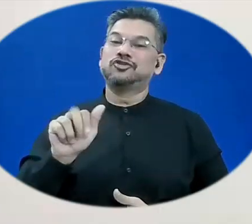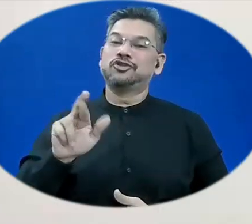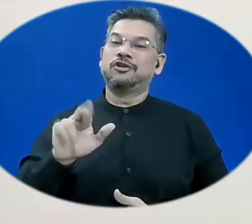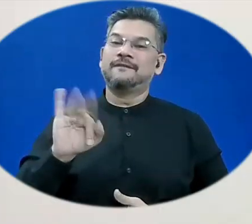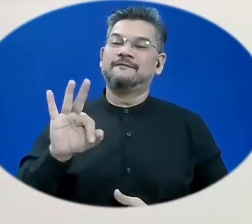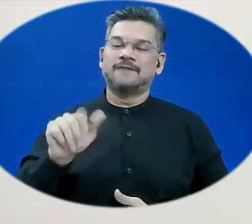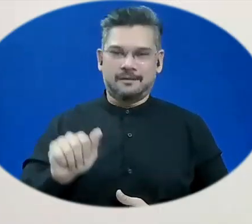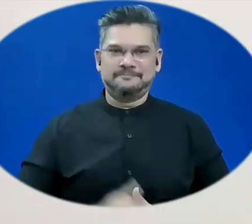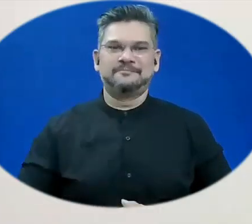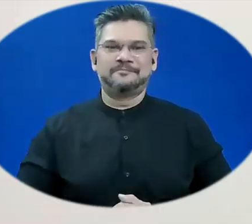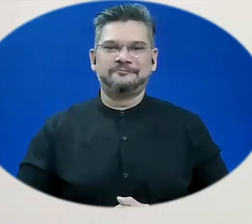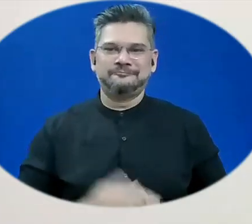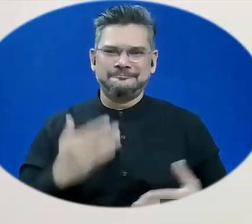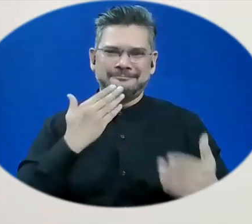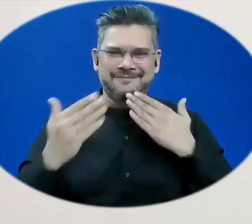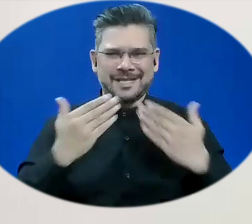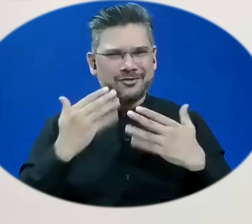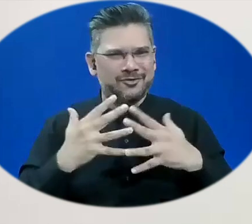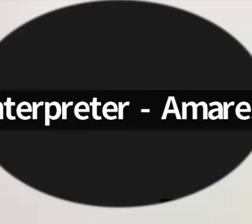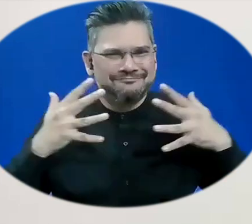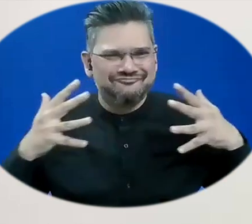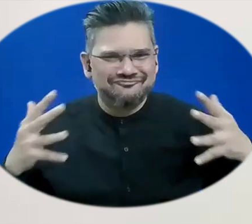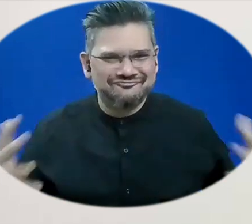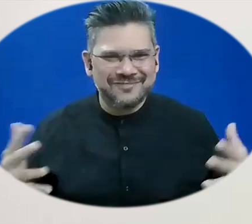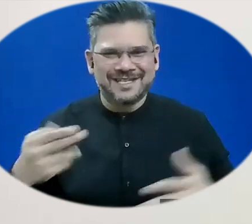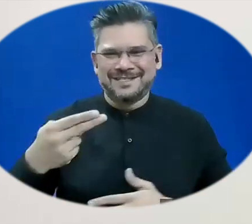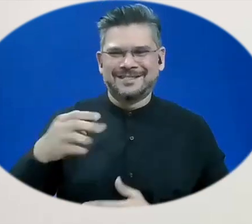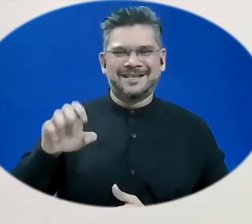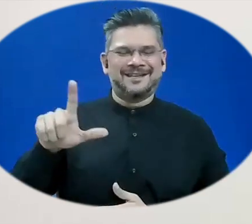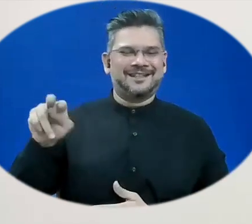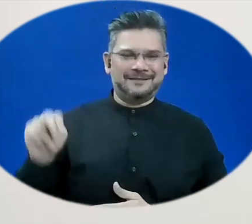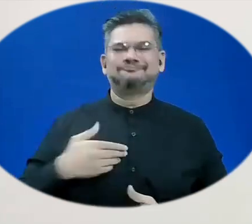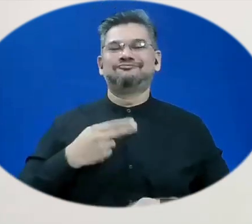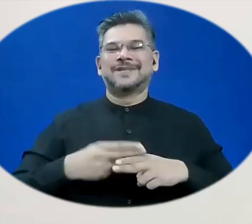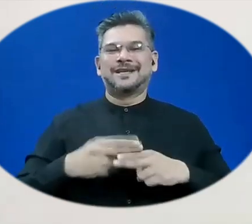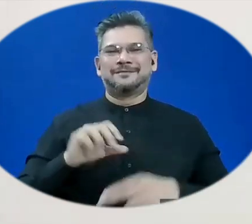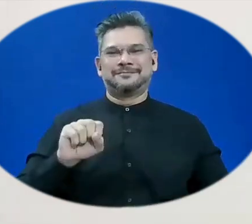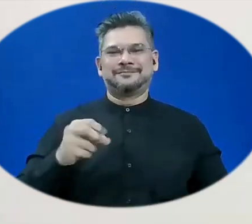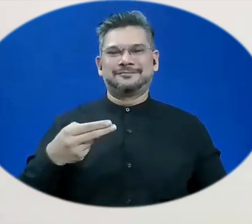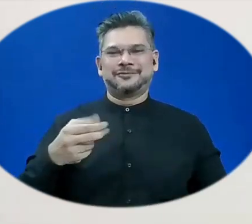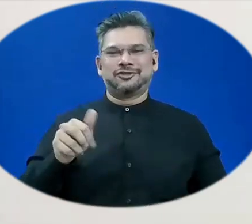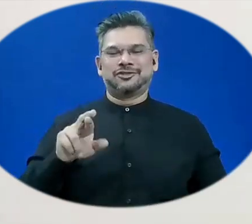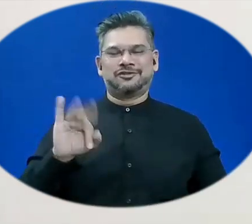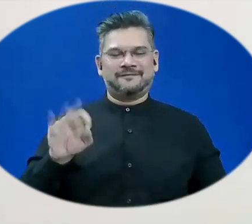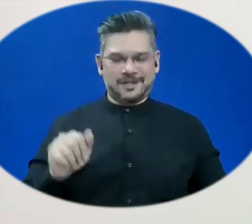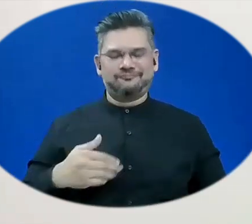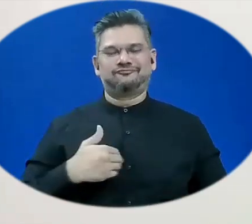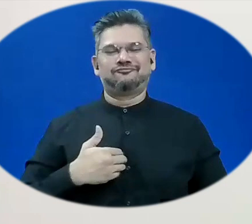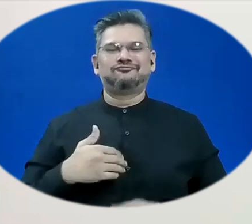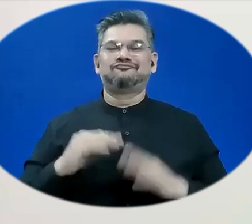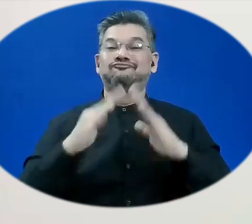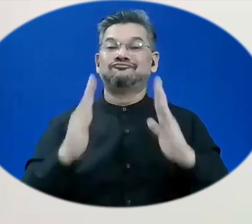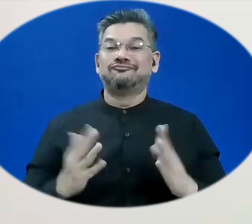Thank you very much, Helen. My name is Sharifa, and I am in Malaysia. I wrote